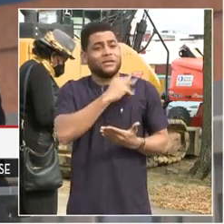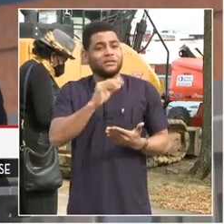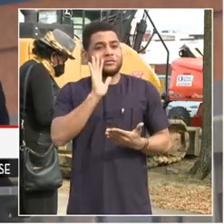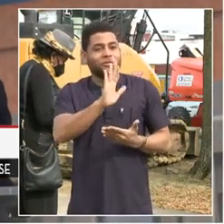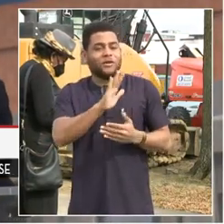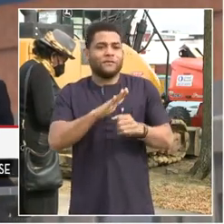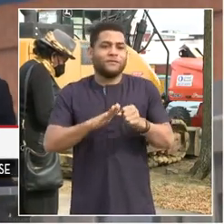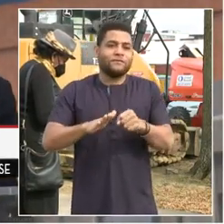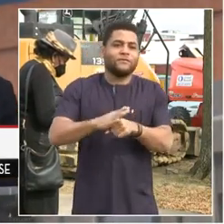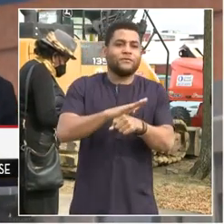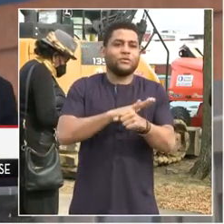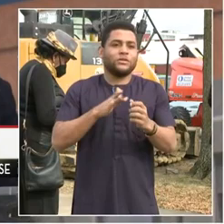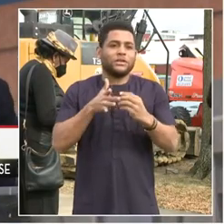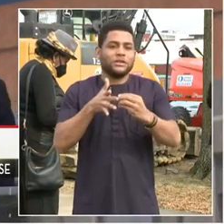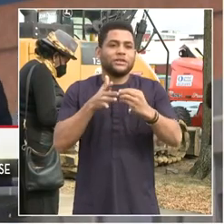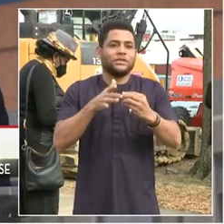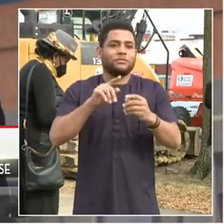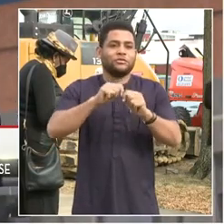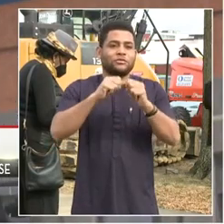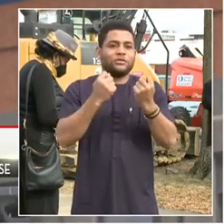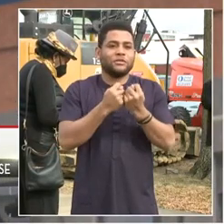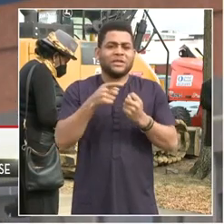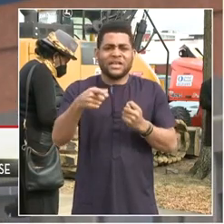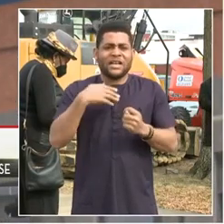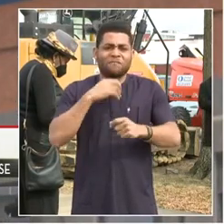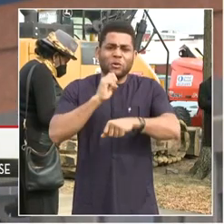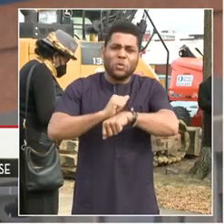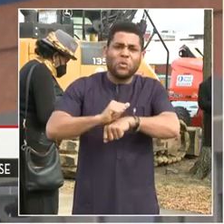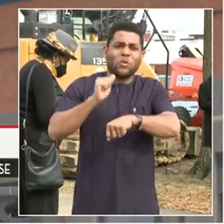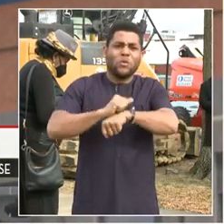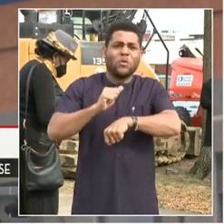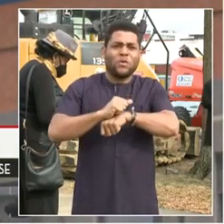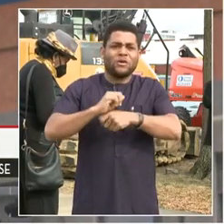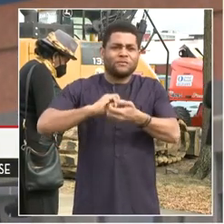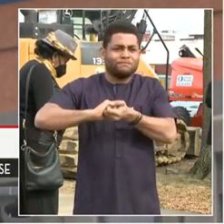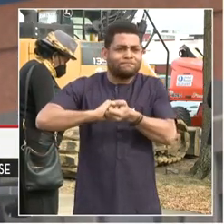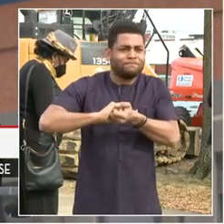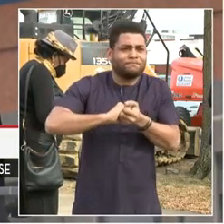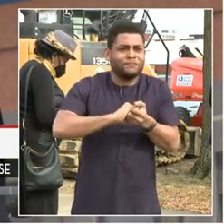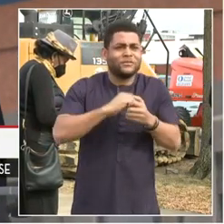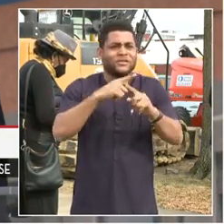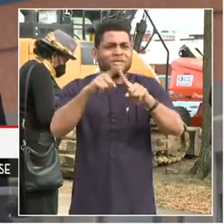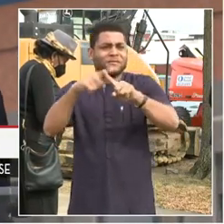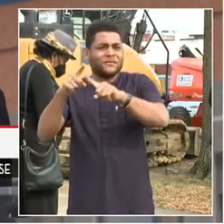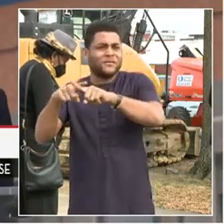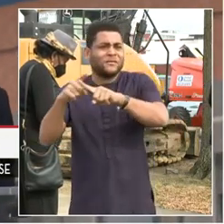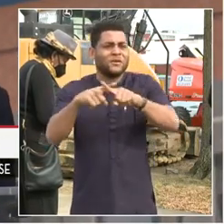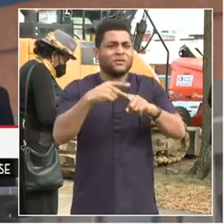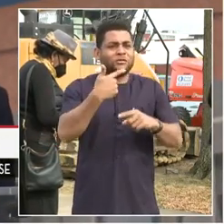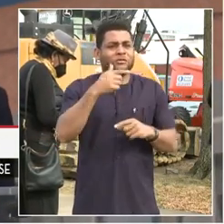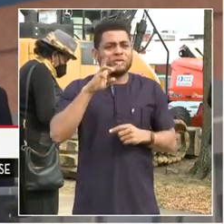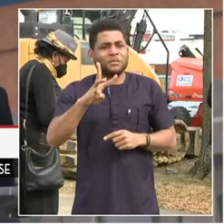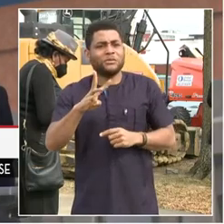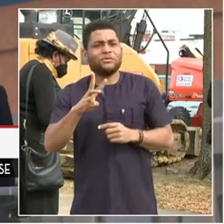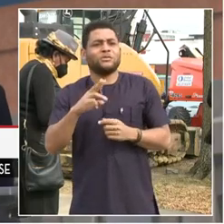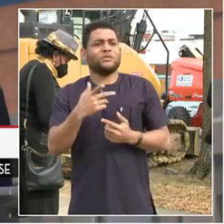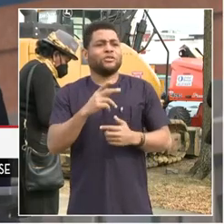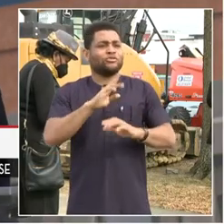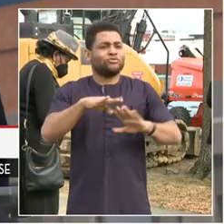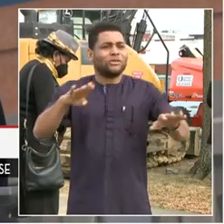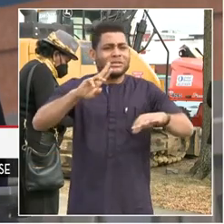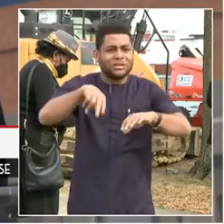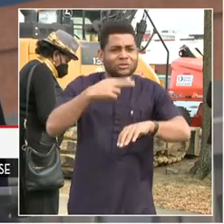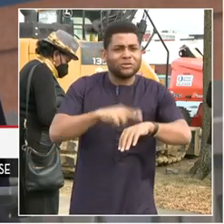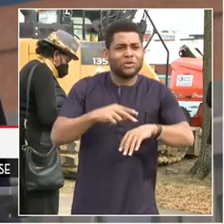leadership team for working closely with all of us in the community to get to this important